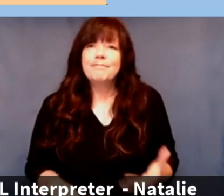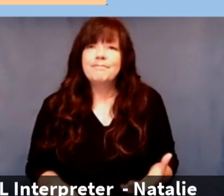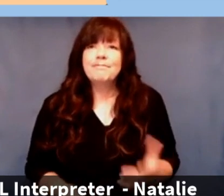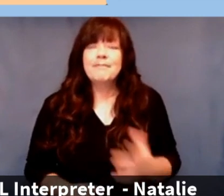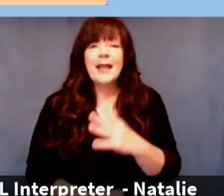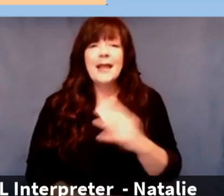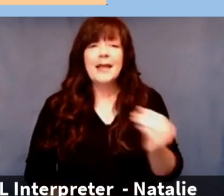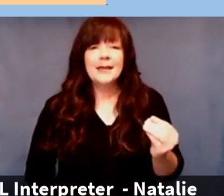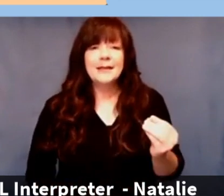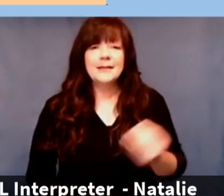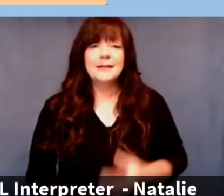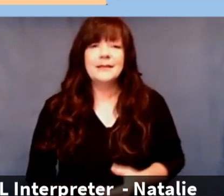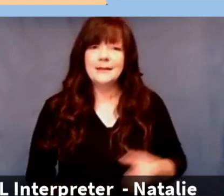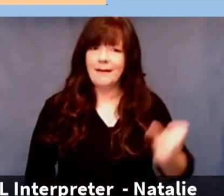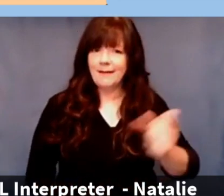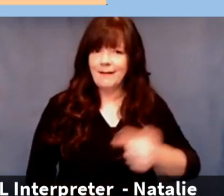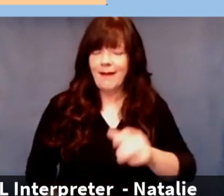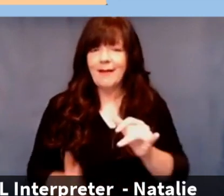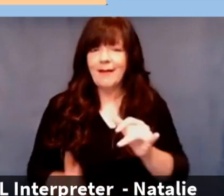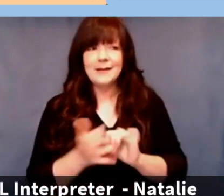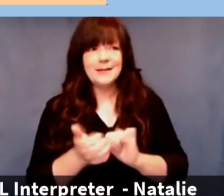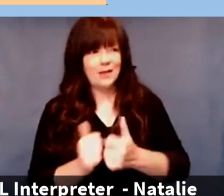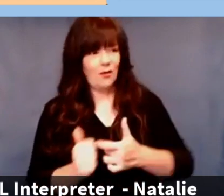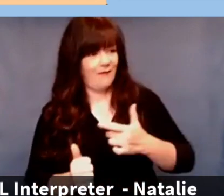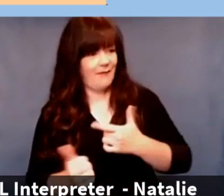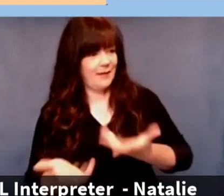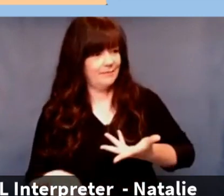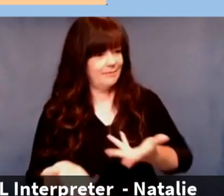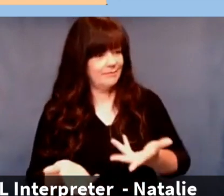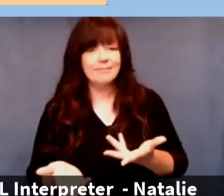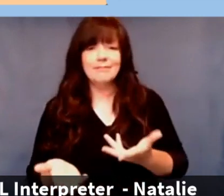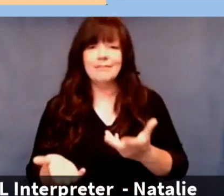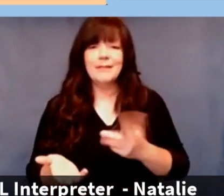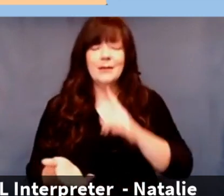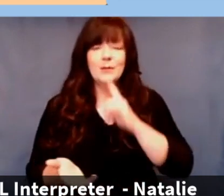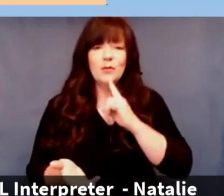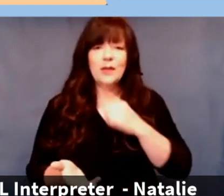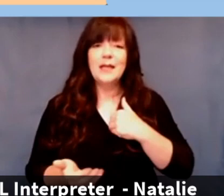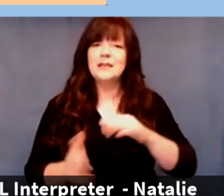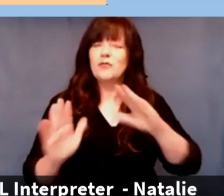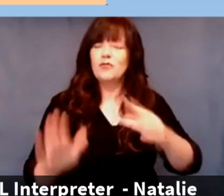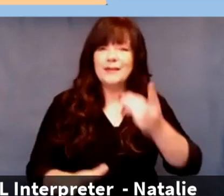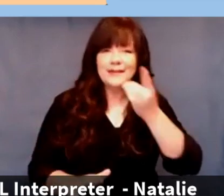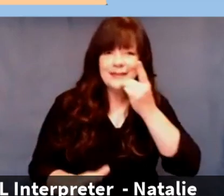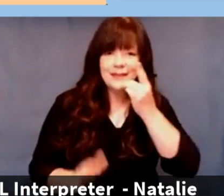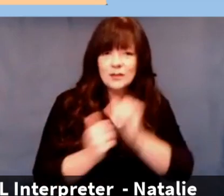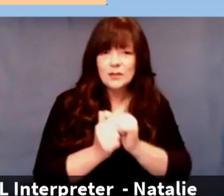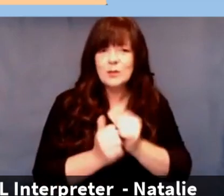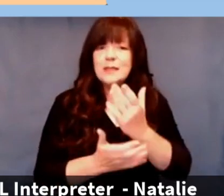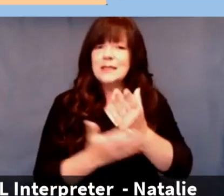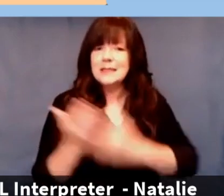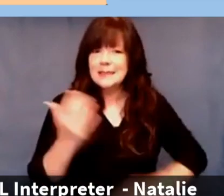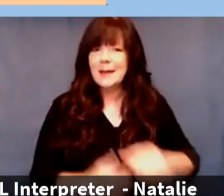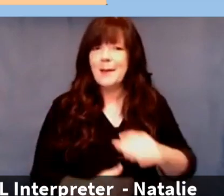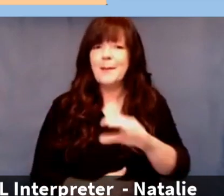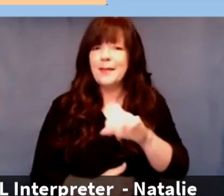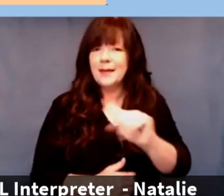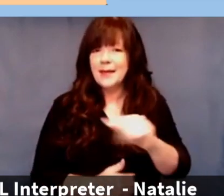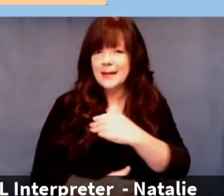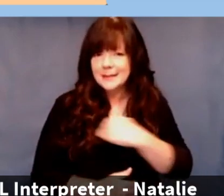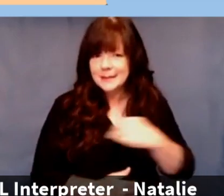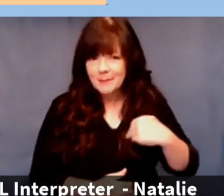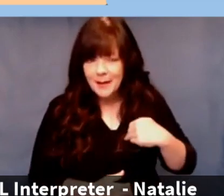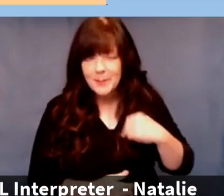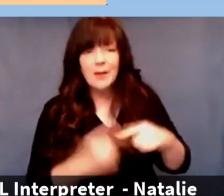And yeah, that's how it felt. Like, I got to do some really good dinners with some cast members, and then we went to a